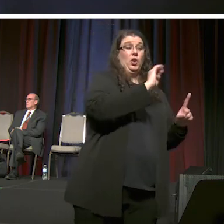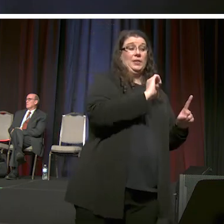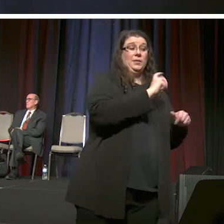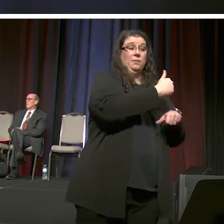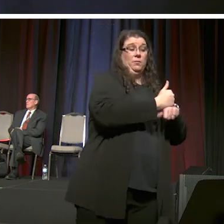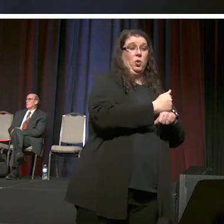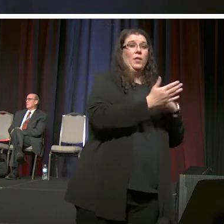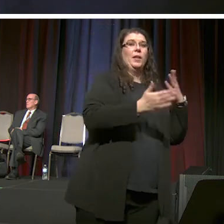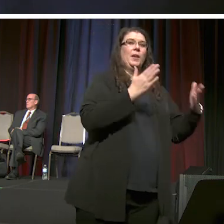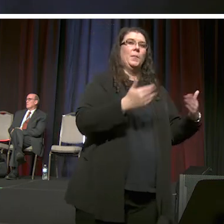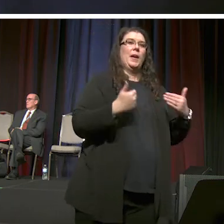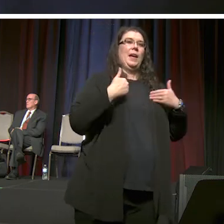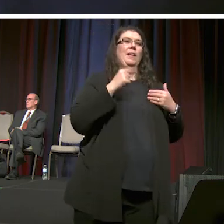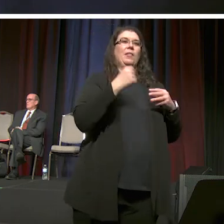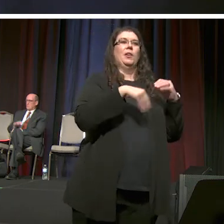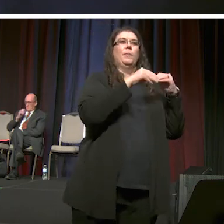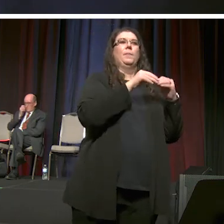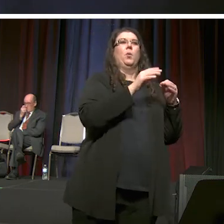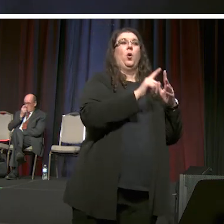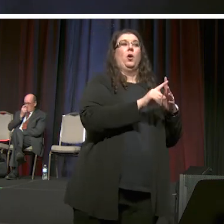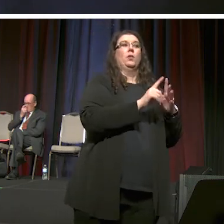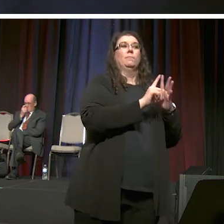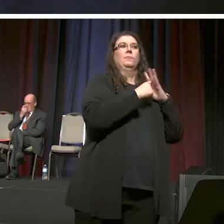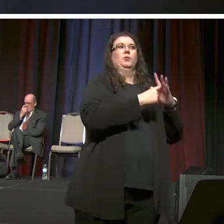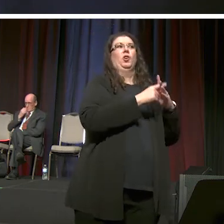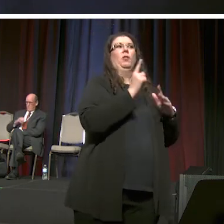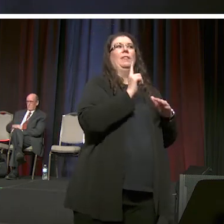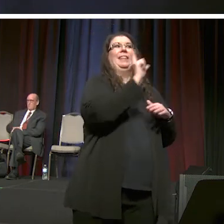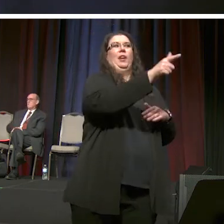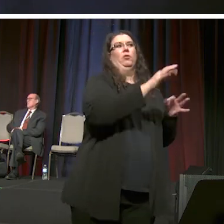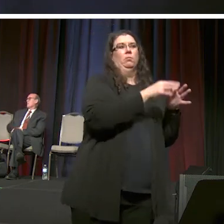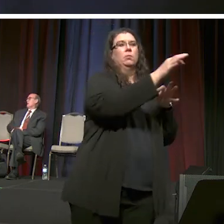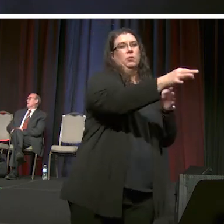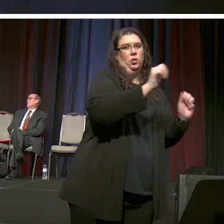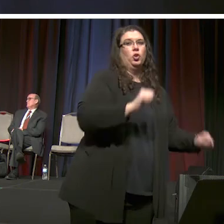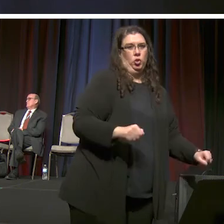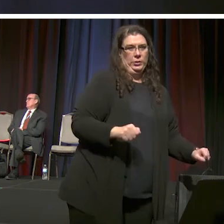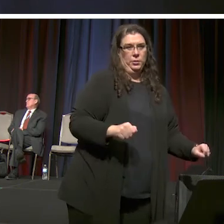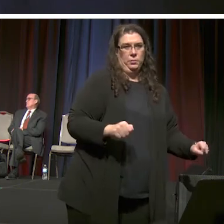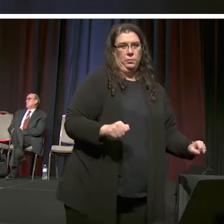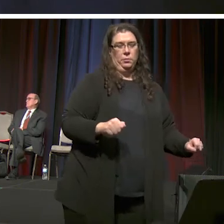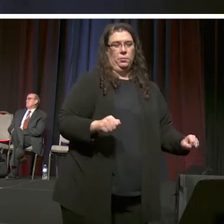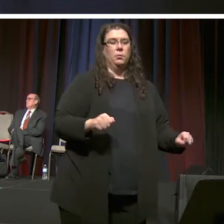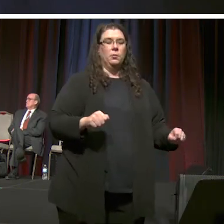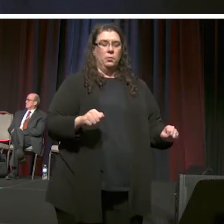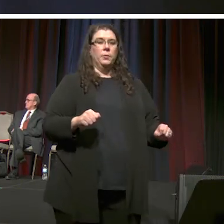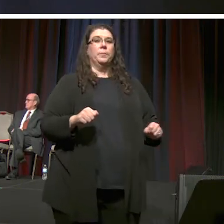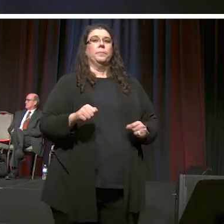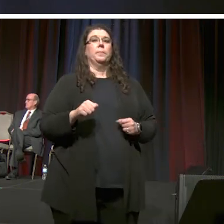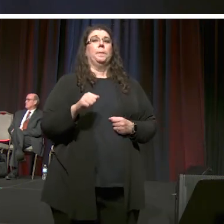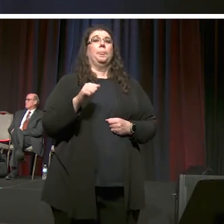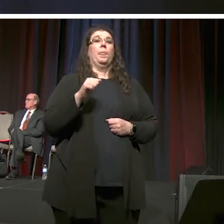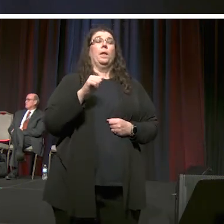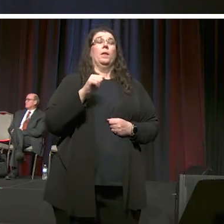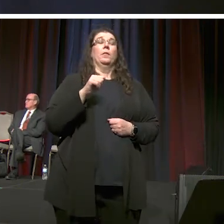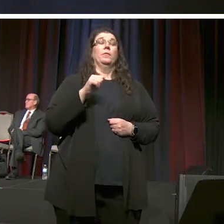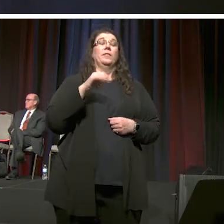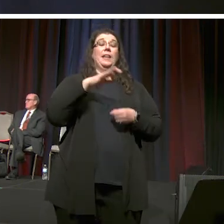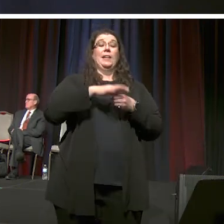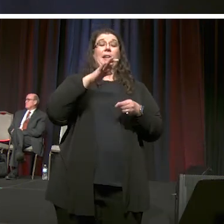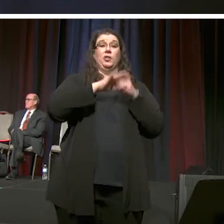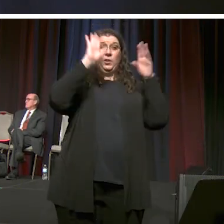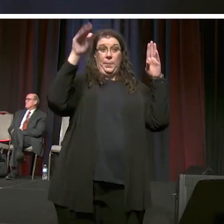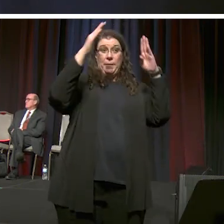that it might have a little bit of a later start date. As Kent mentioned, postponing the election of bishops